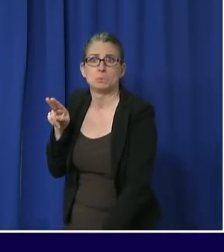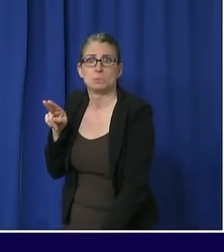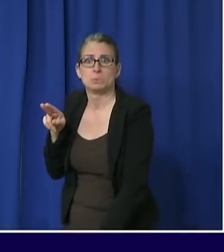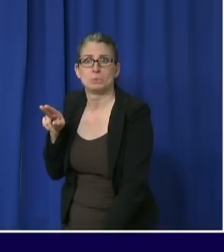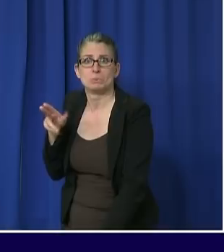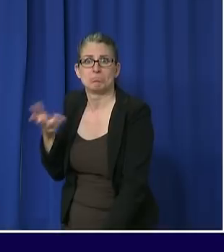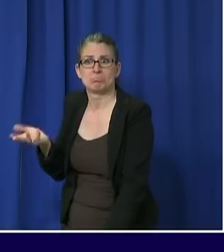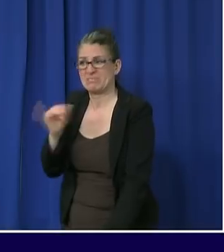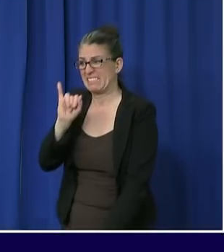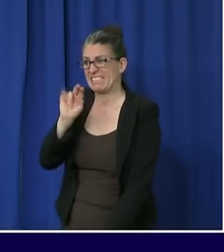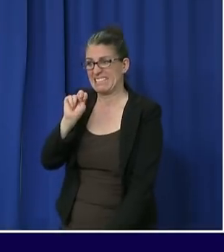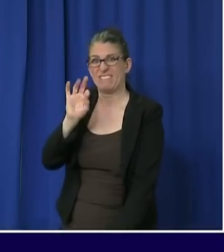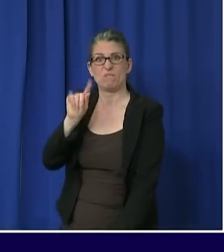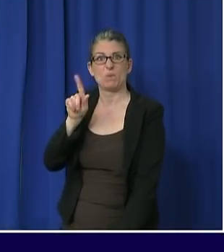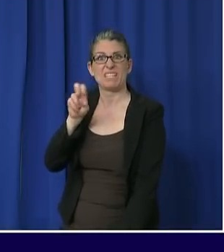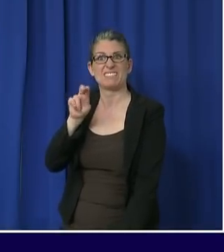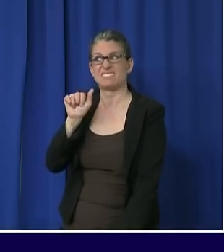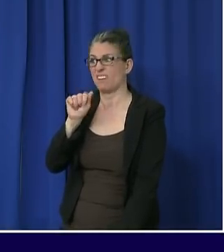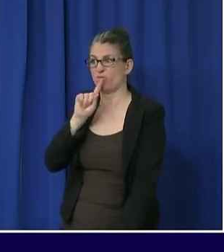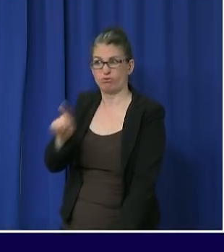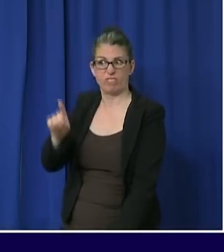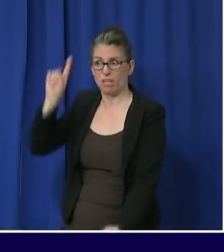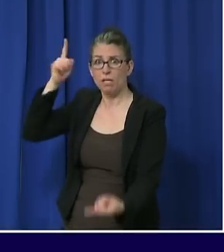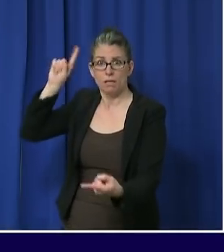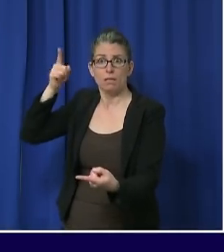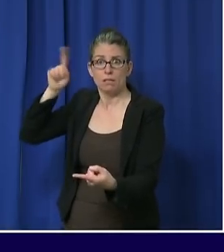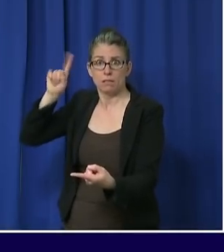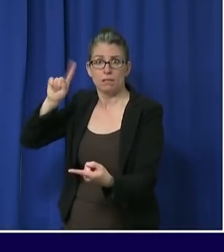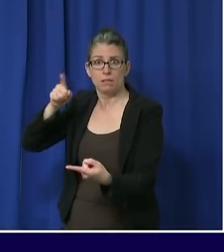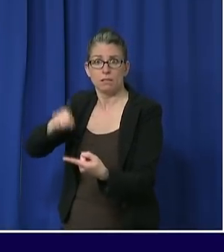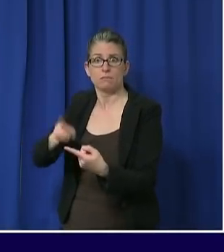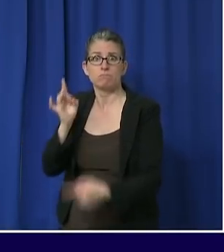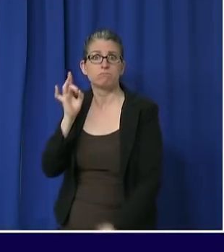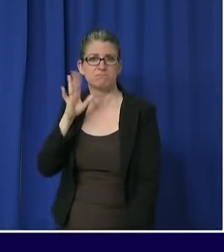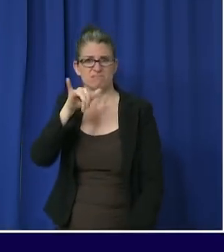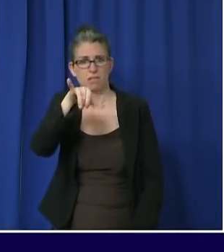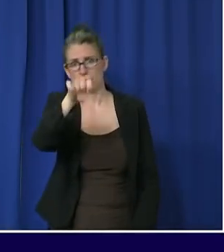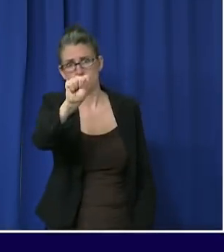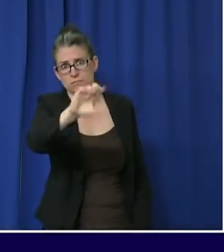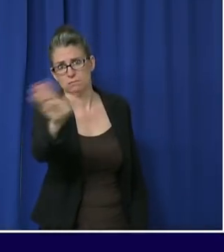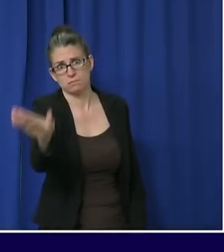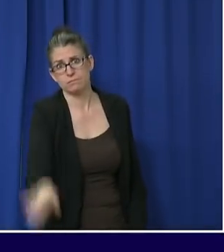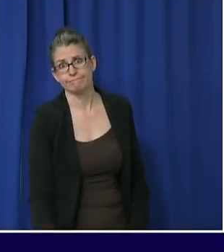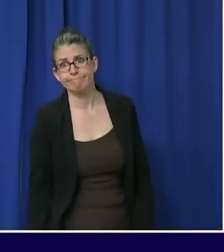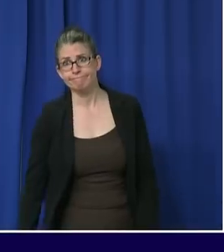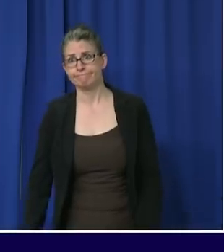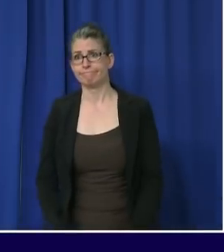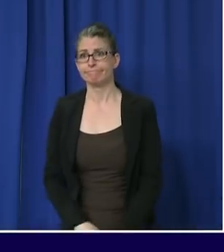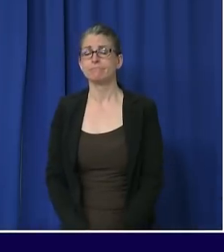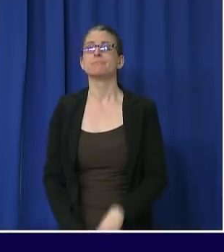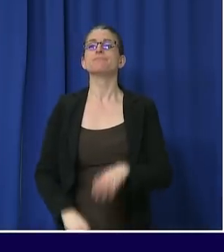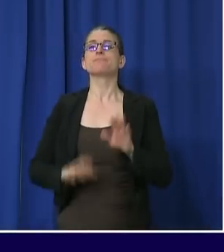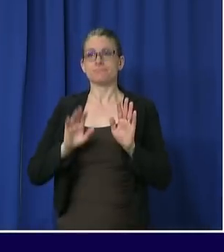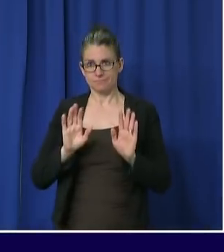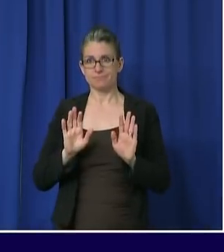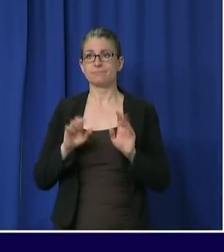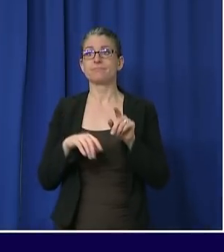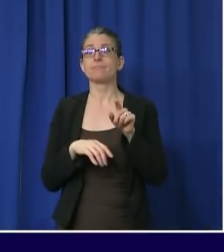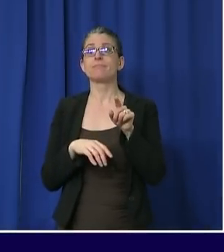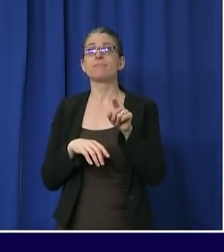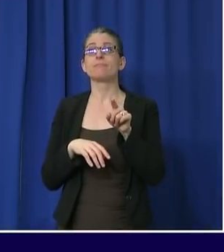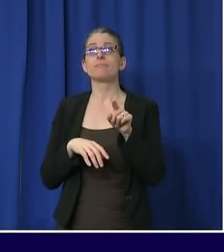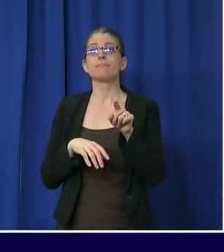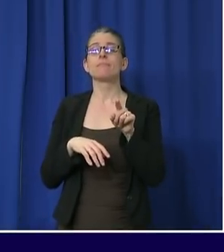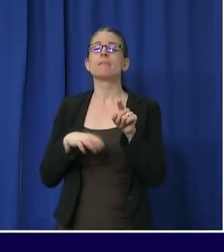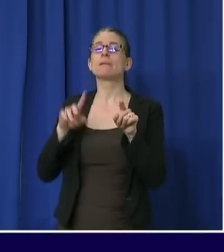precipitously across the state of Maine. Good. And my second is, do you have any suspicion that COVID-19 or something similar may have